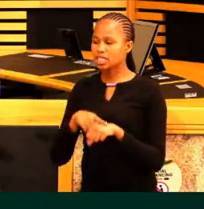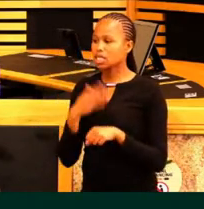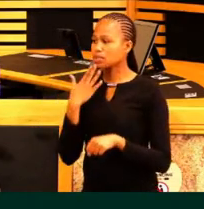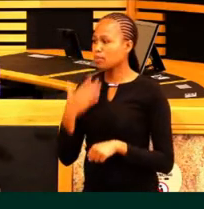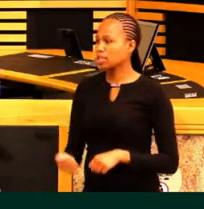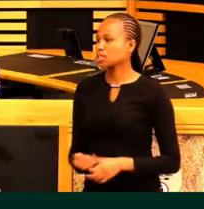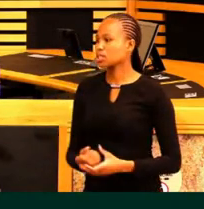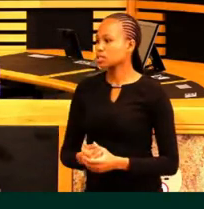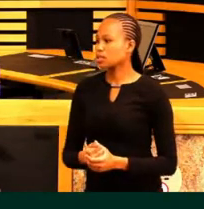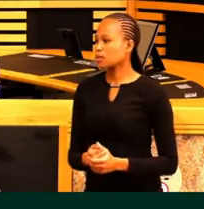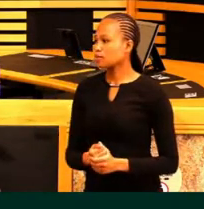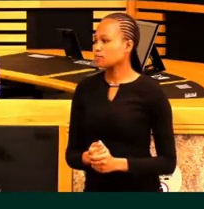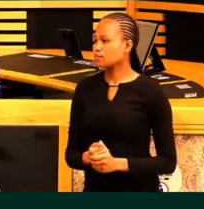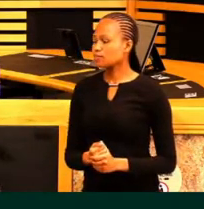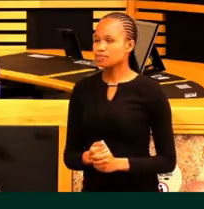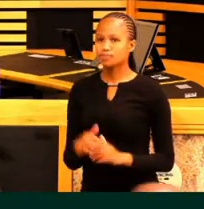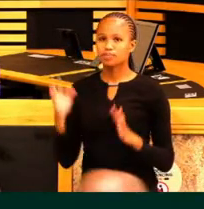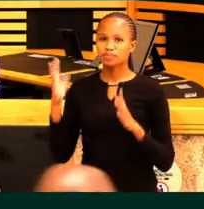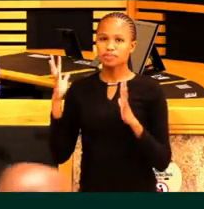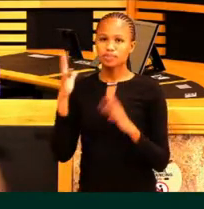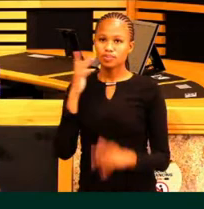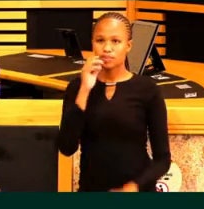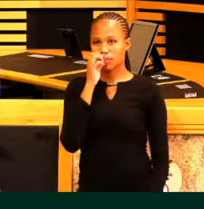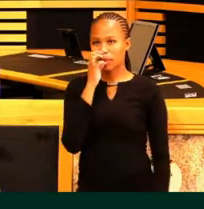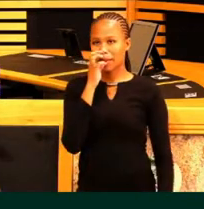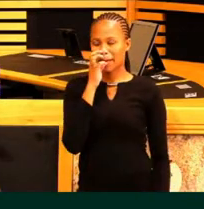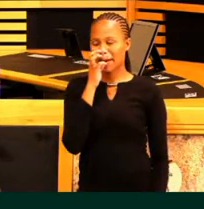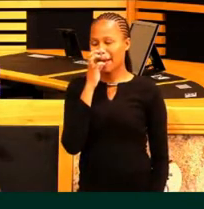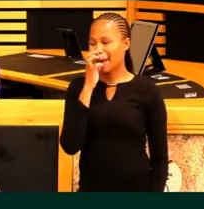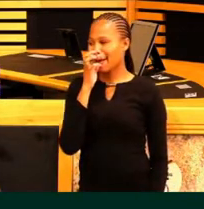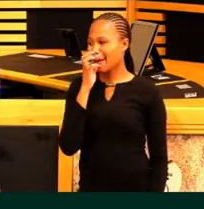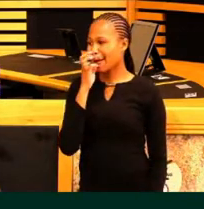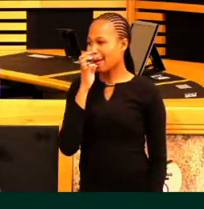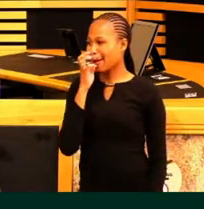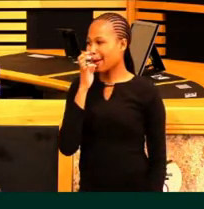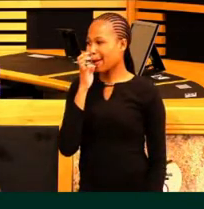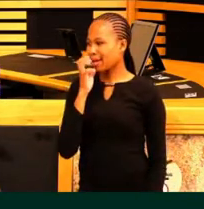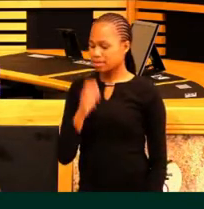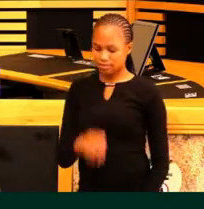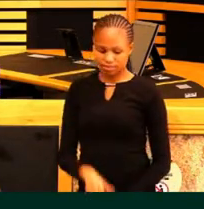member thank you on a member